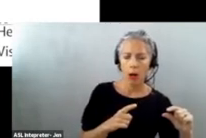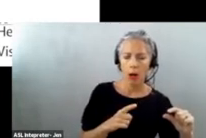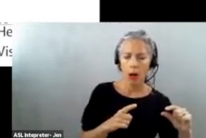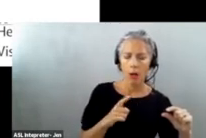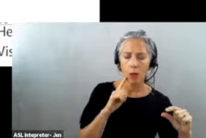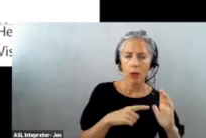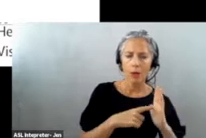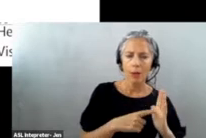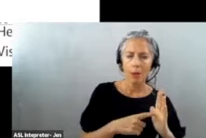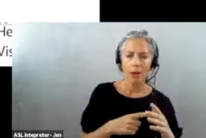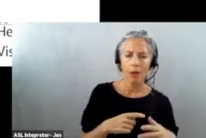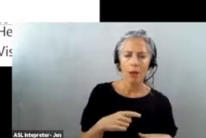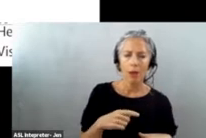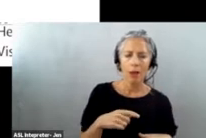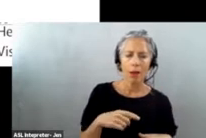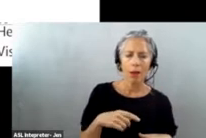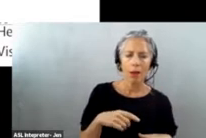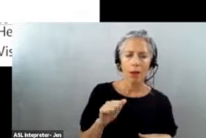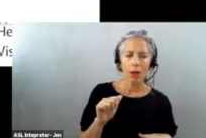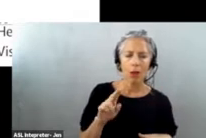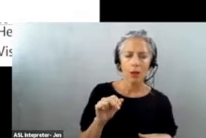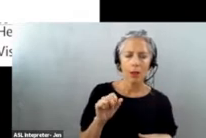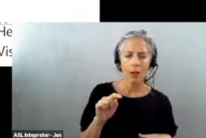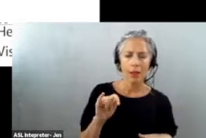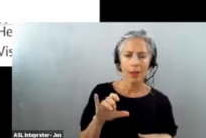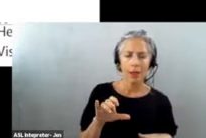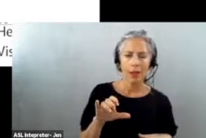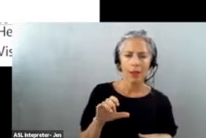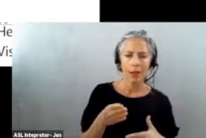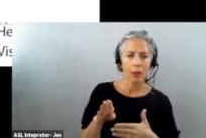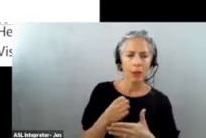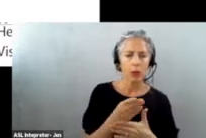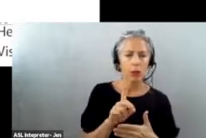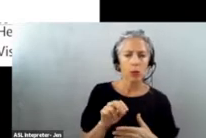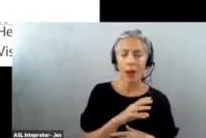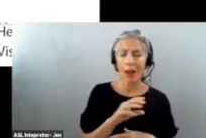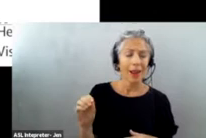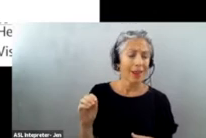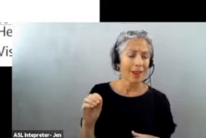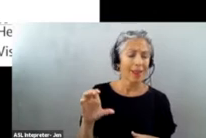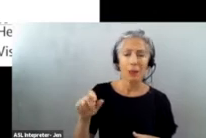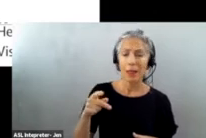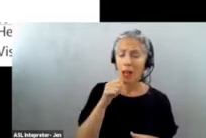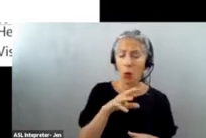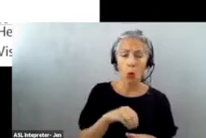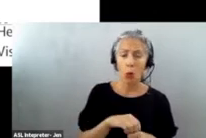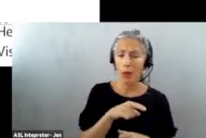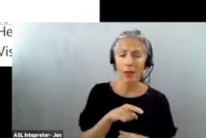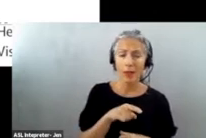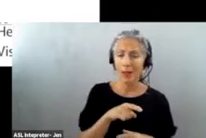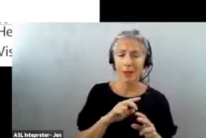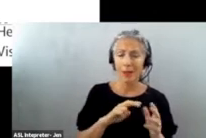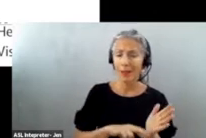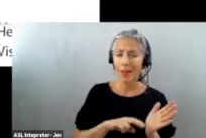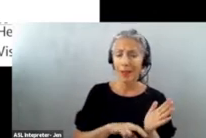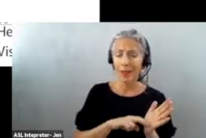for example, autism spectrum disorder or cerebral palsy was not even included in this. And I think this